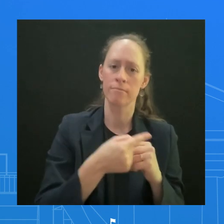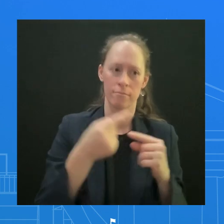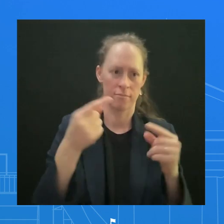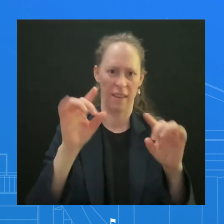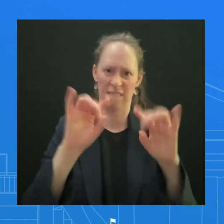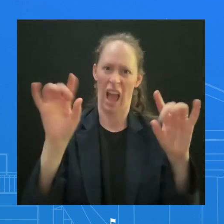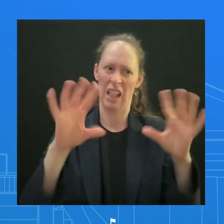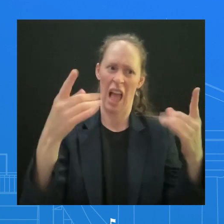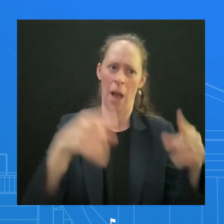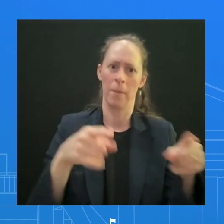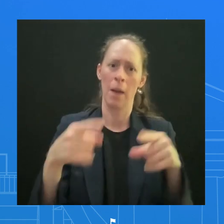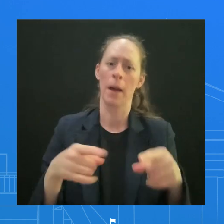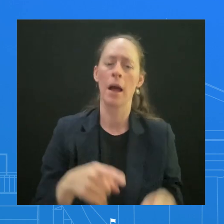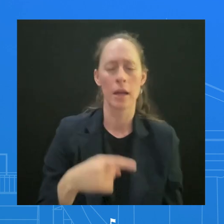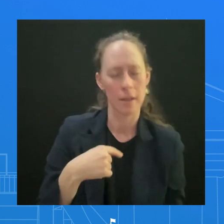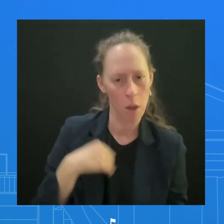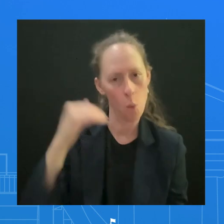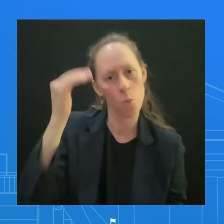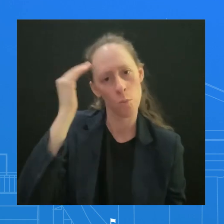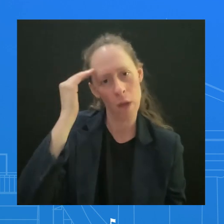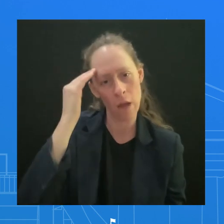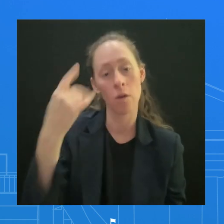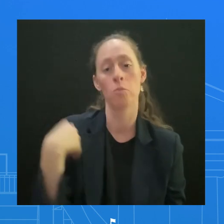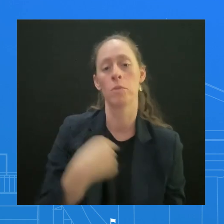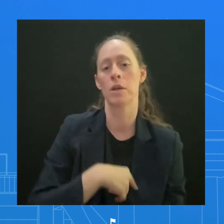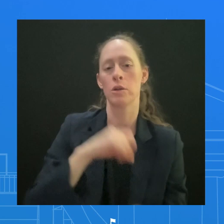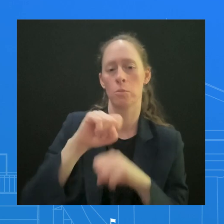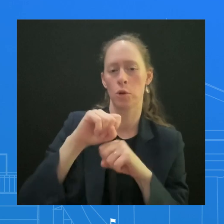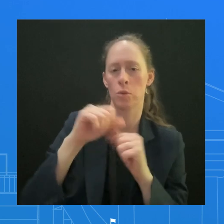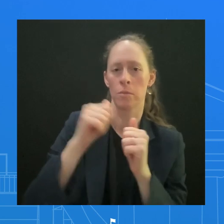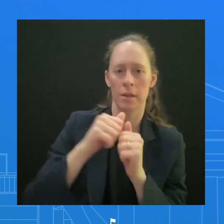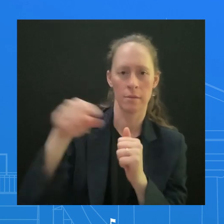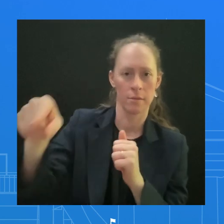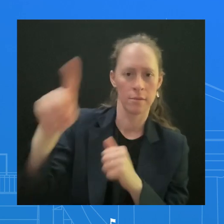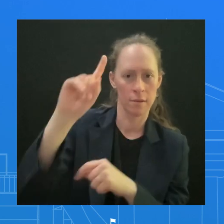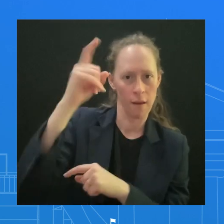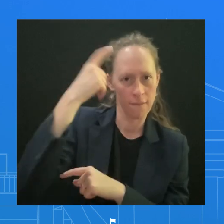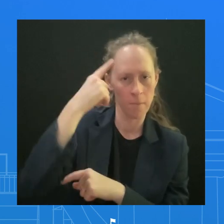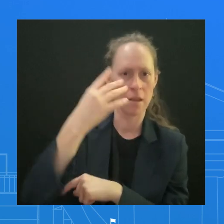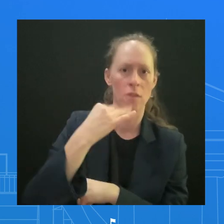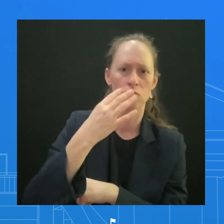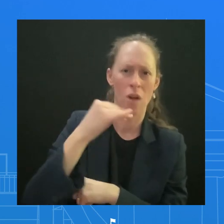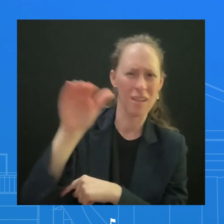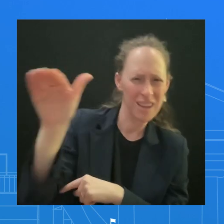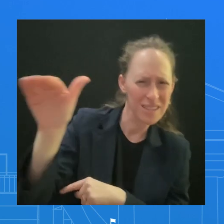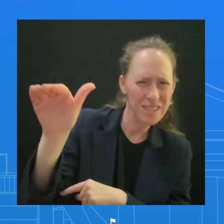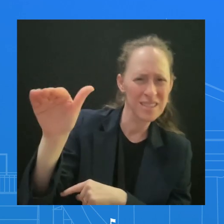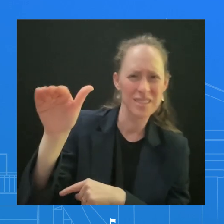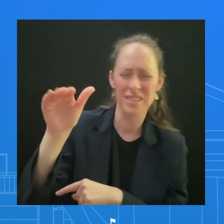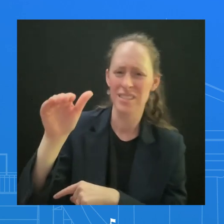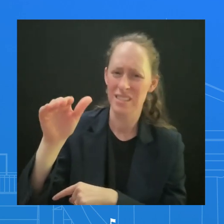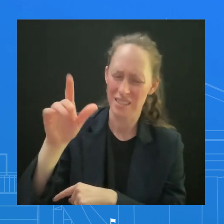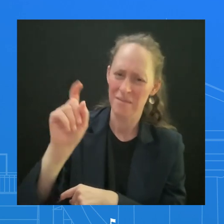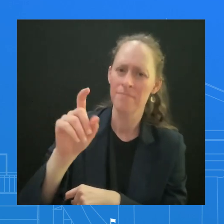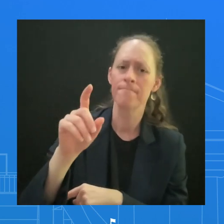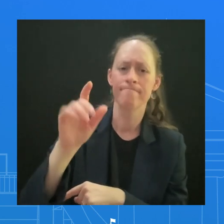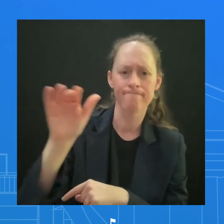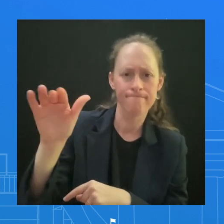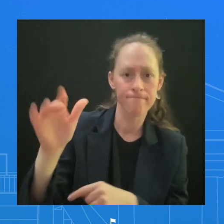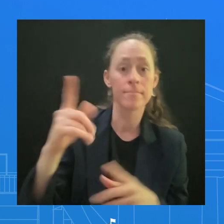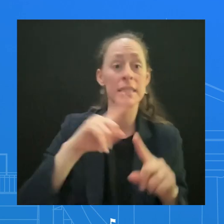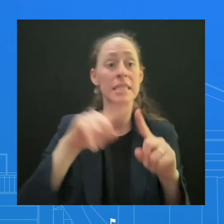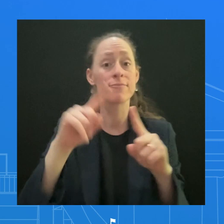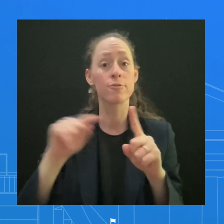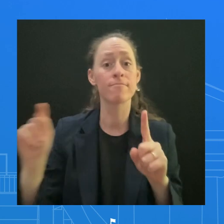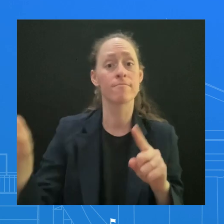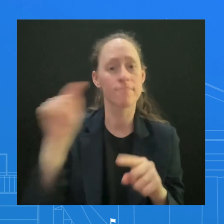engaging with the government of Israel about that. Several U.S. government officials visited the West Bank and met with the victims of this